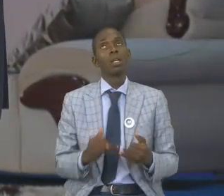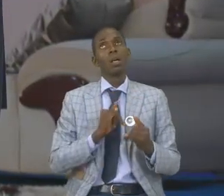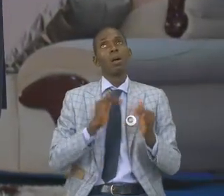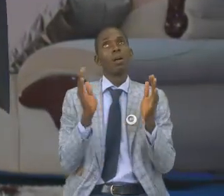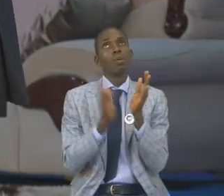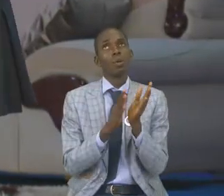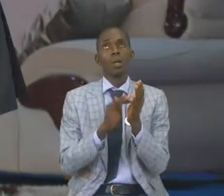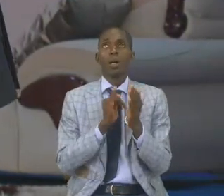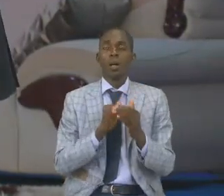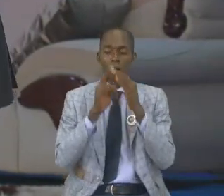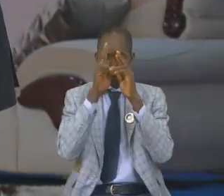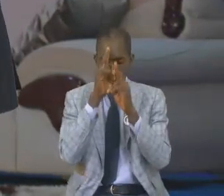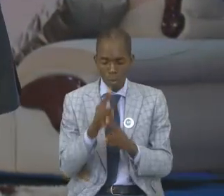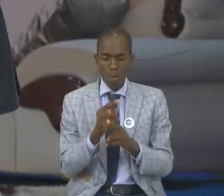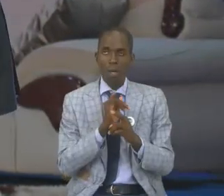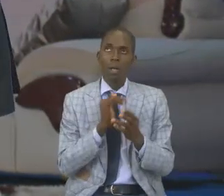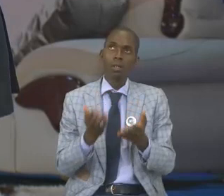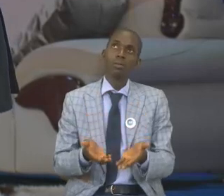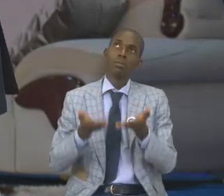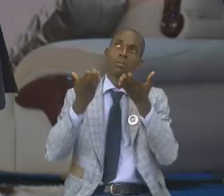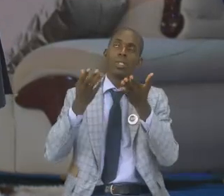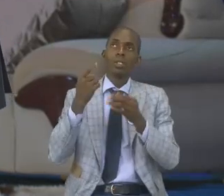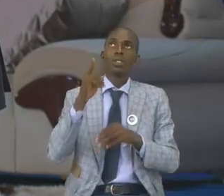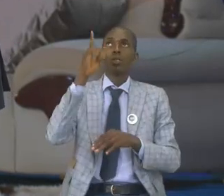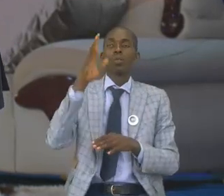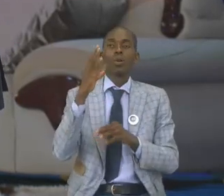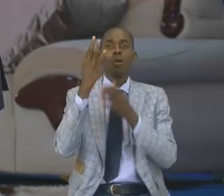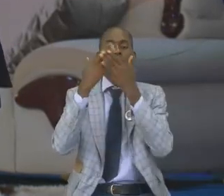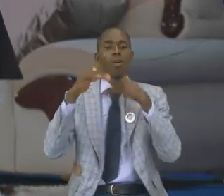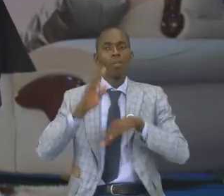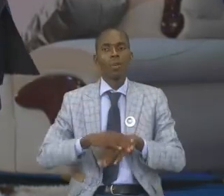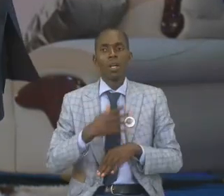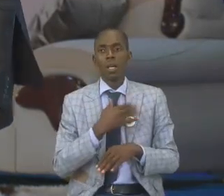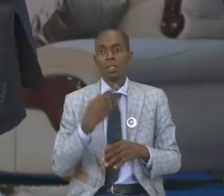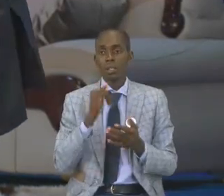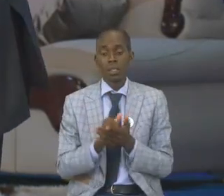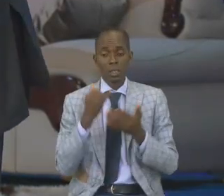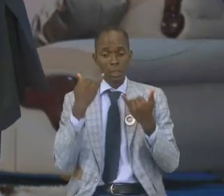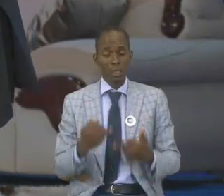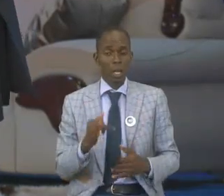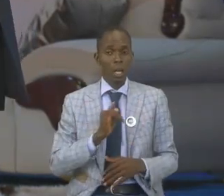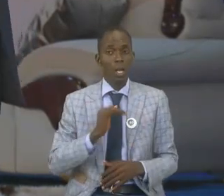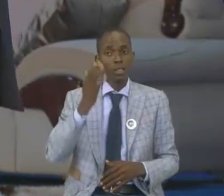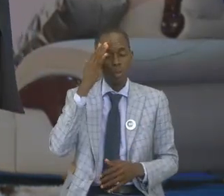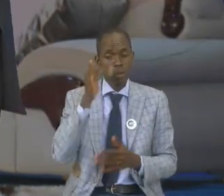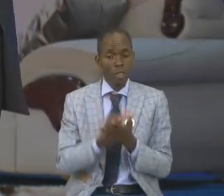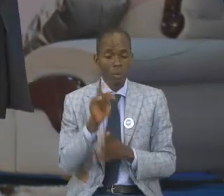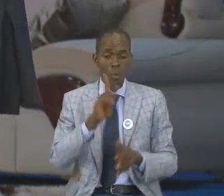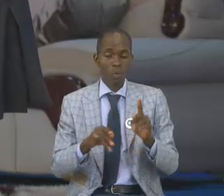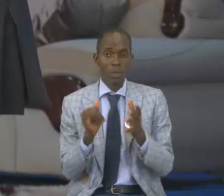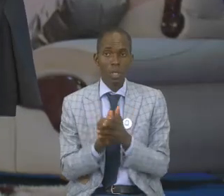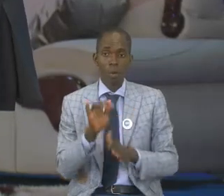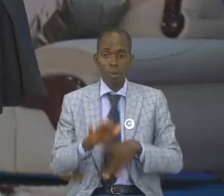honor, I extol the God of heaven. And he said, and now I know the people that walk in pride, he